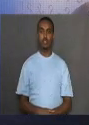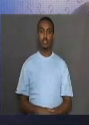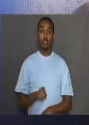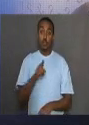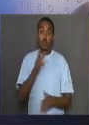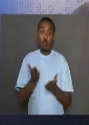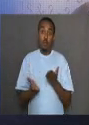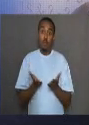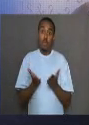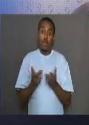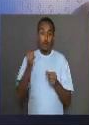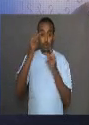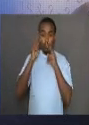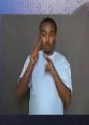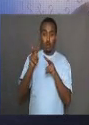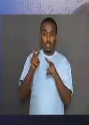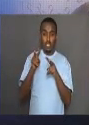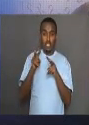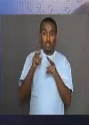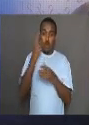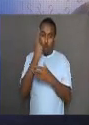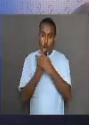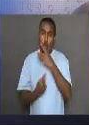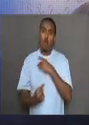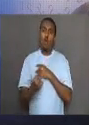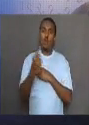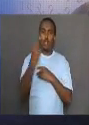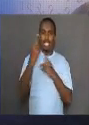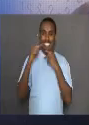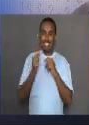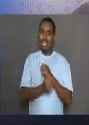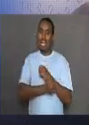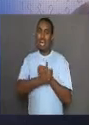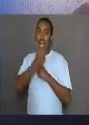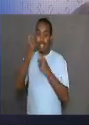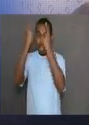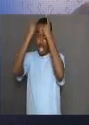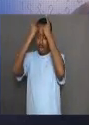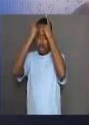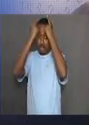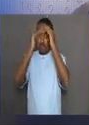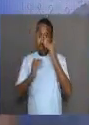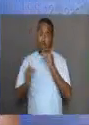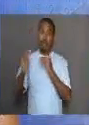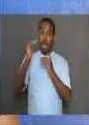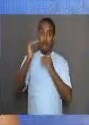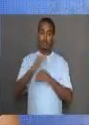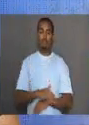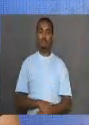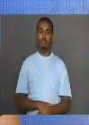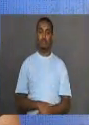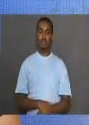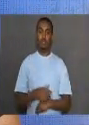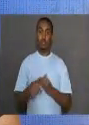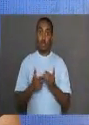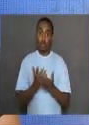You may also notice that they only ever charge at another ibex from above, so